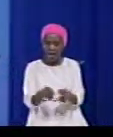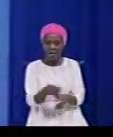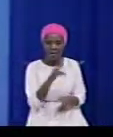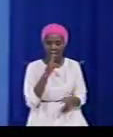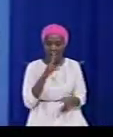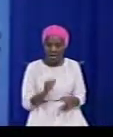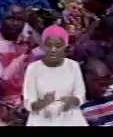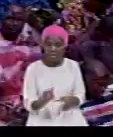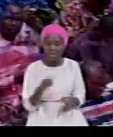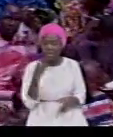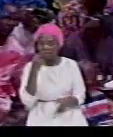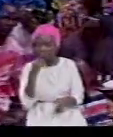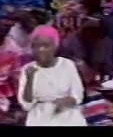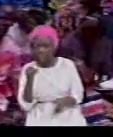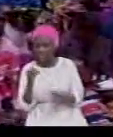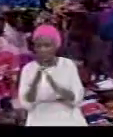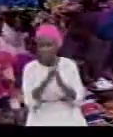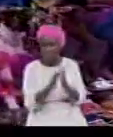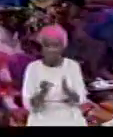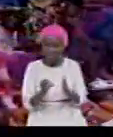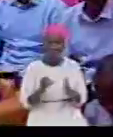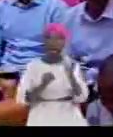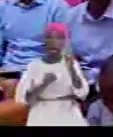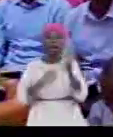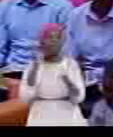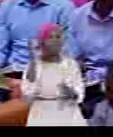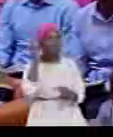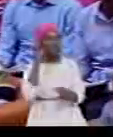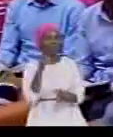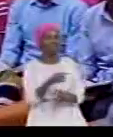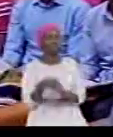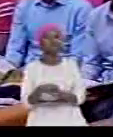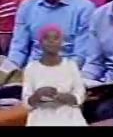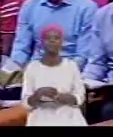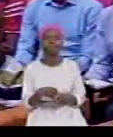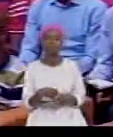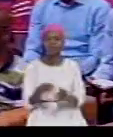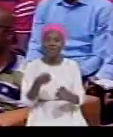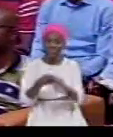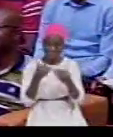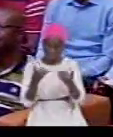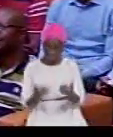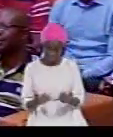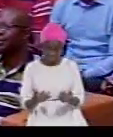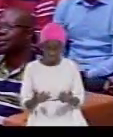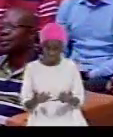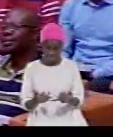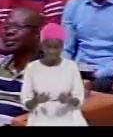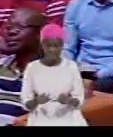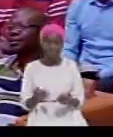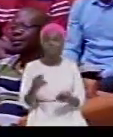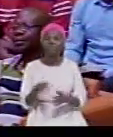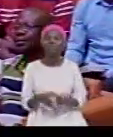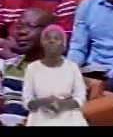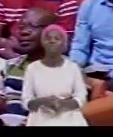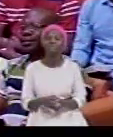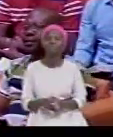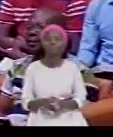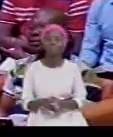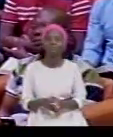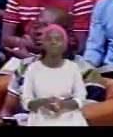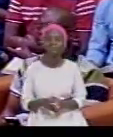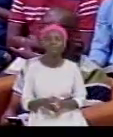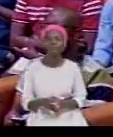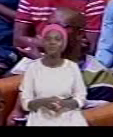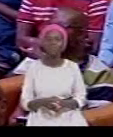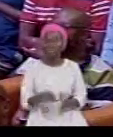yet speaking, I will hear. From this time now to the time, don't wait now for the final amen